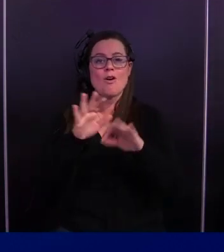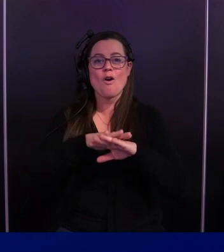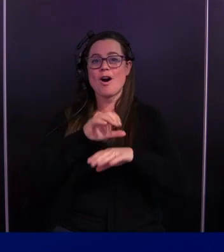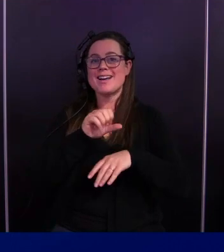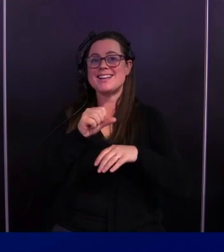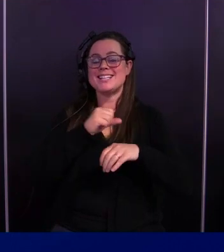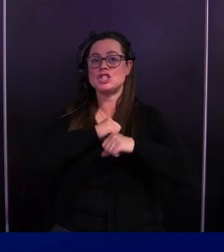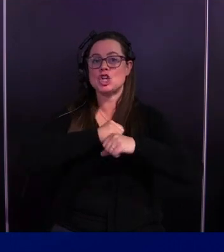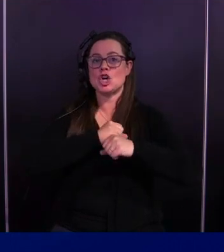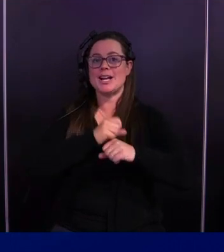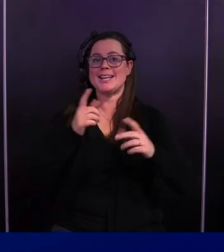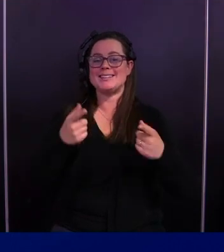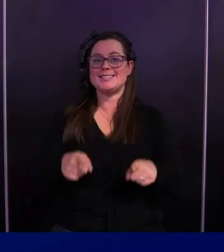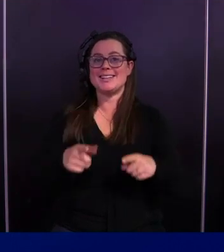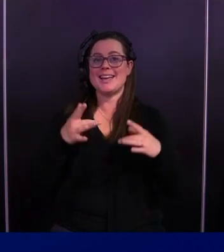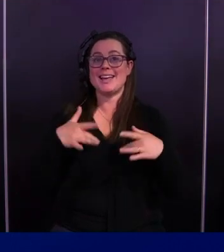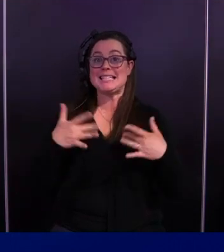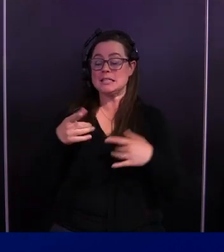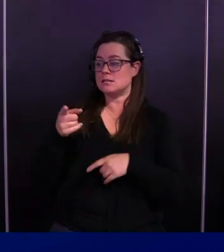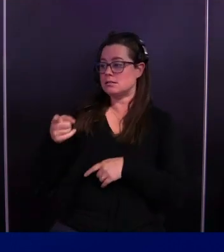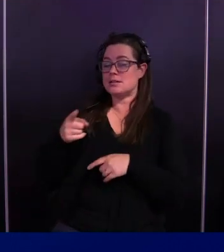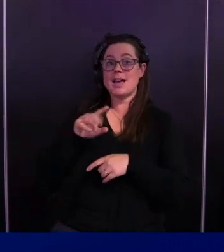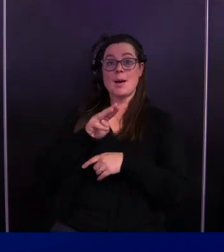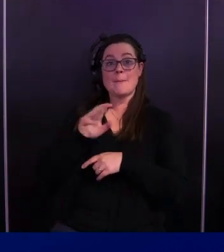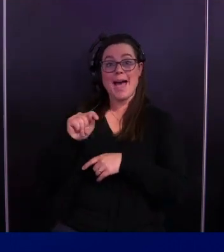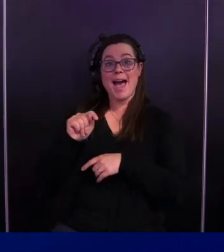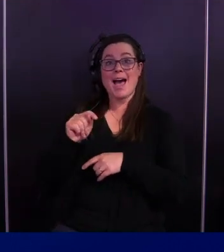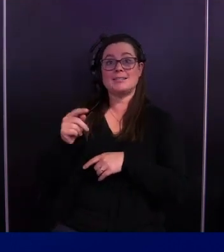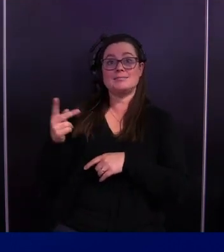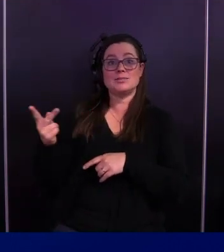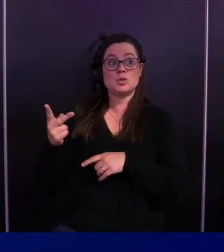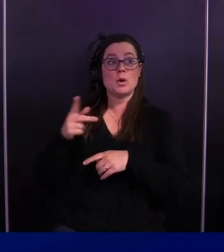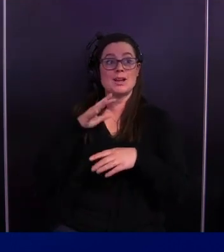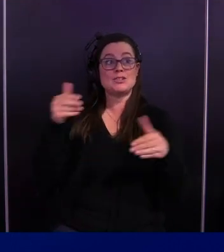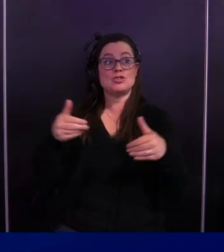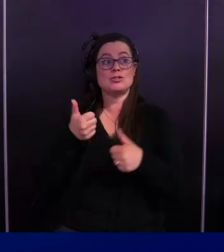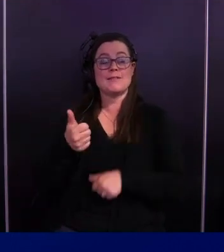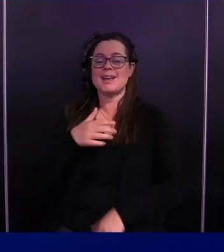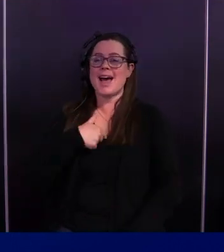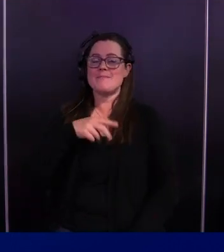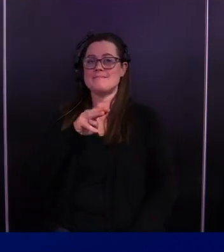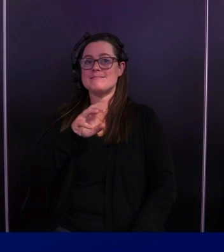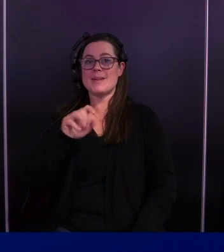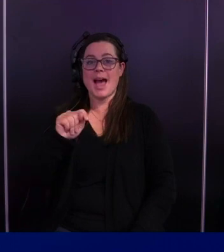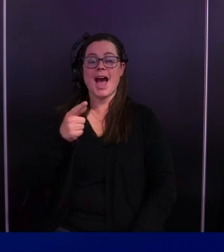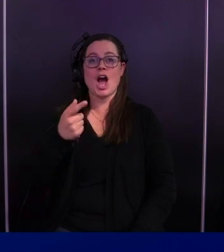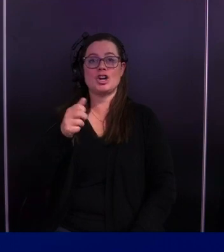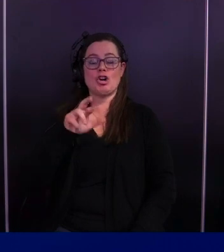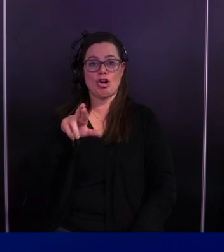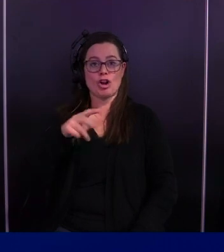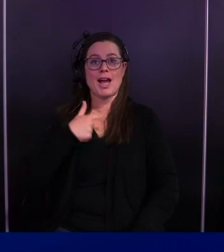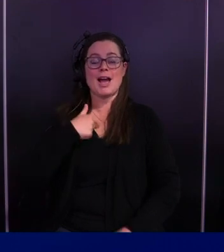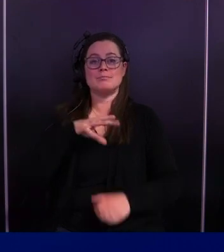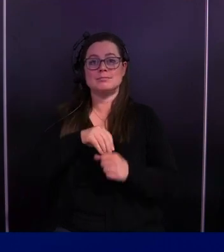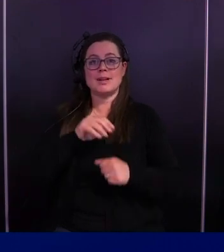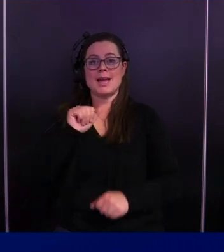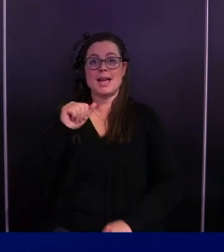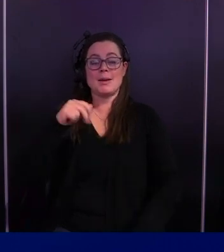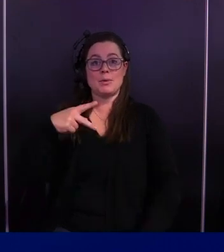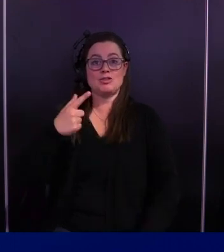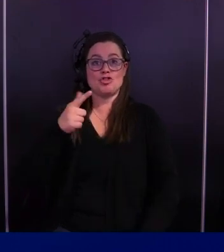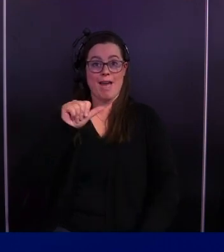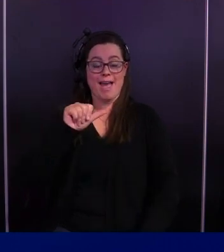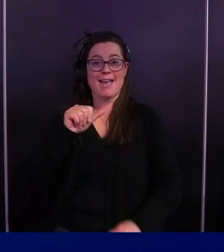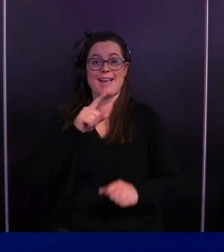by two colleagues here. Matt, you want to introduce yourself? Good morning, Robert. My name's Matt Gurr. I'm part of the APJ Incident Response team. Yeah,